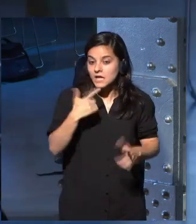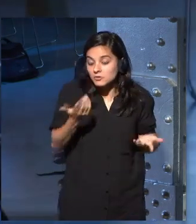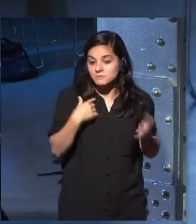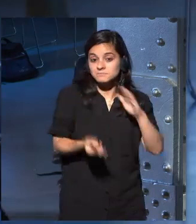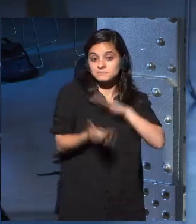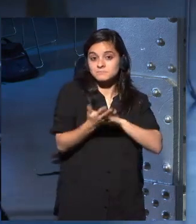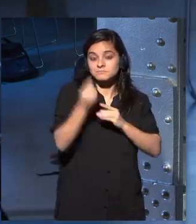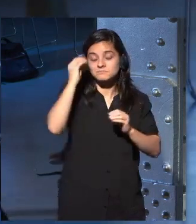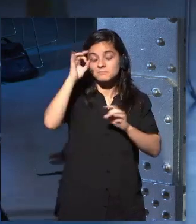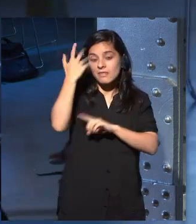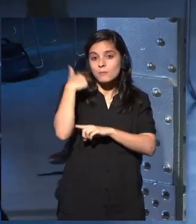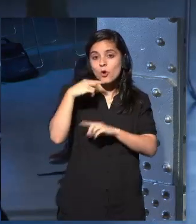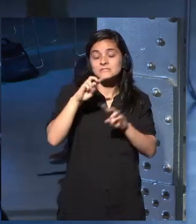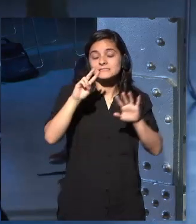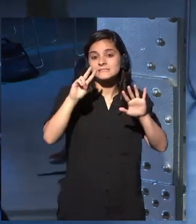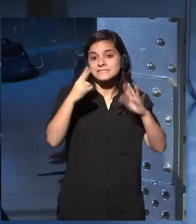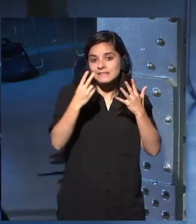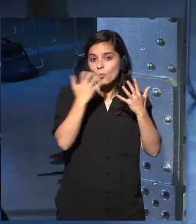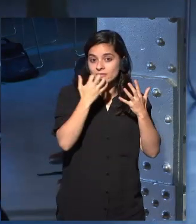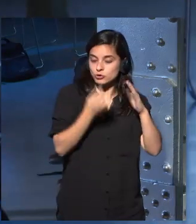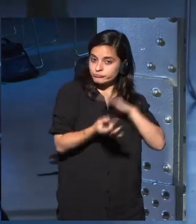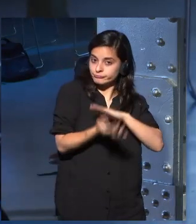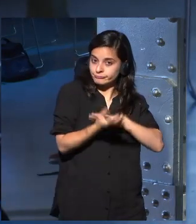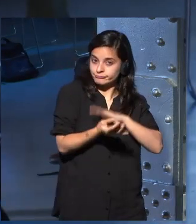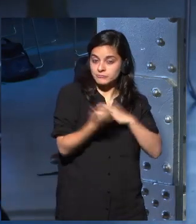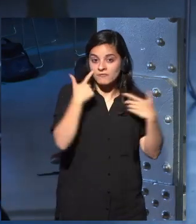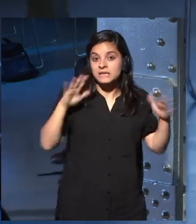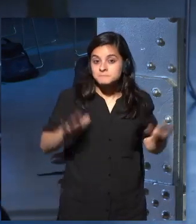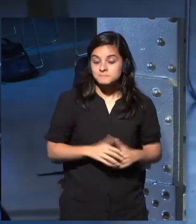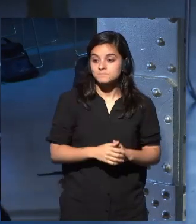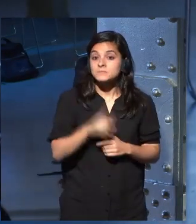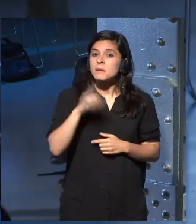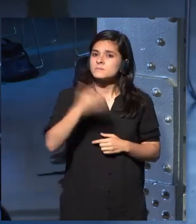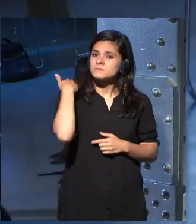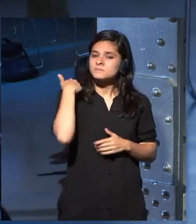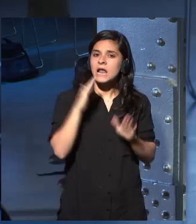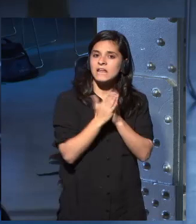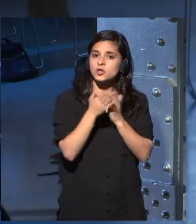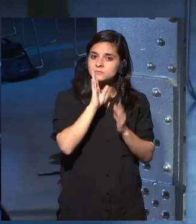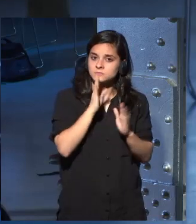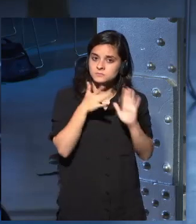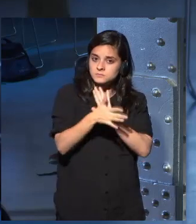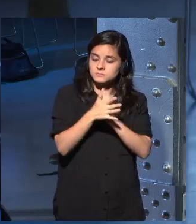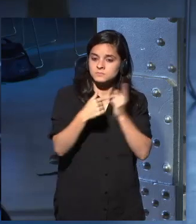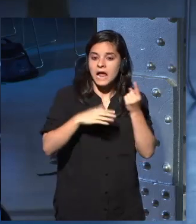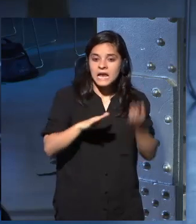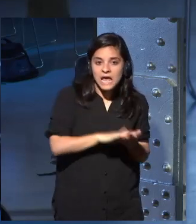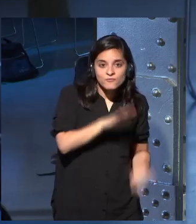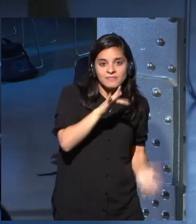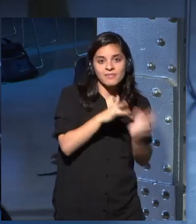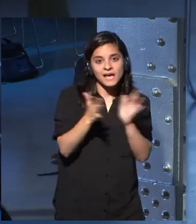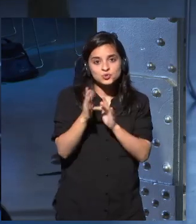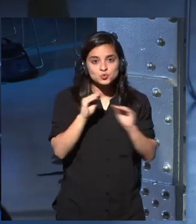We also have the books that you mentioned, the childhood of Jesus, the school days